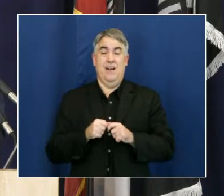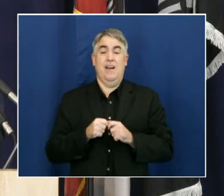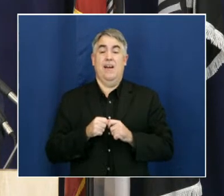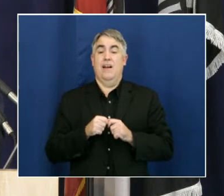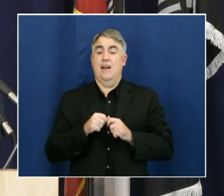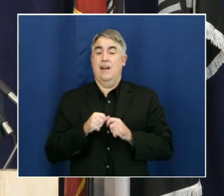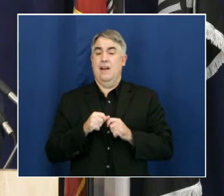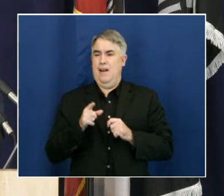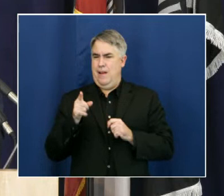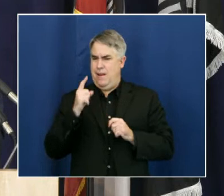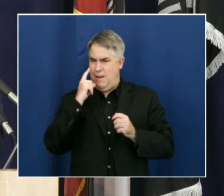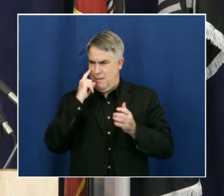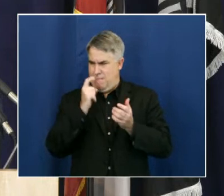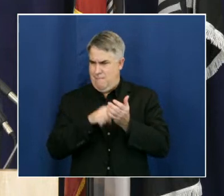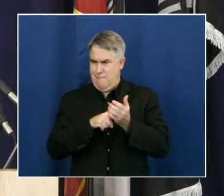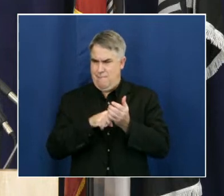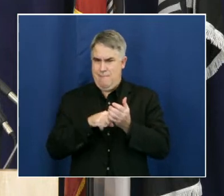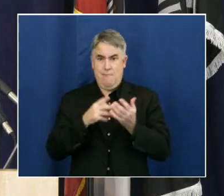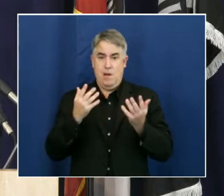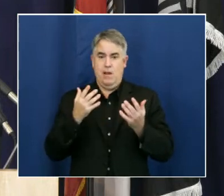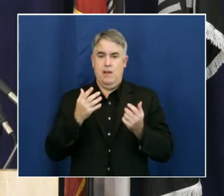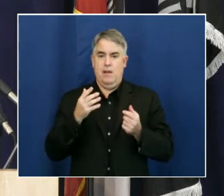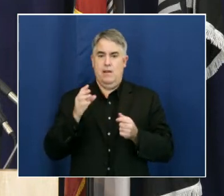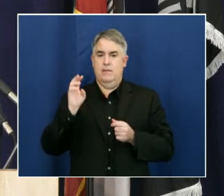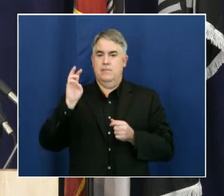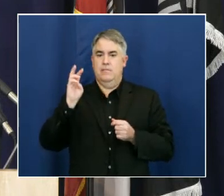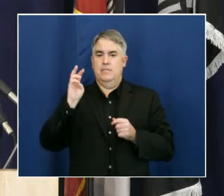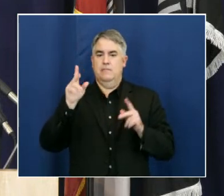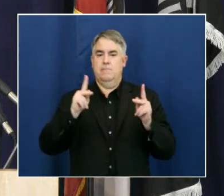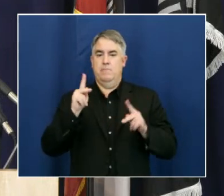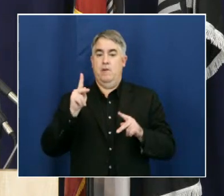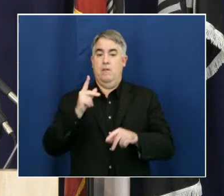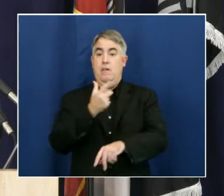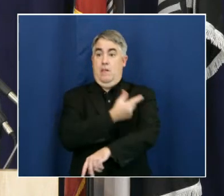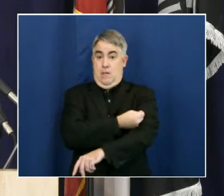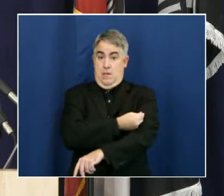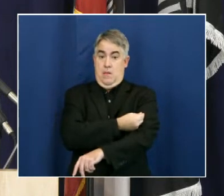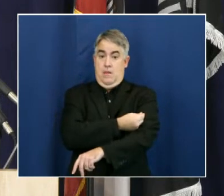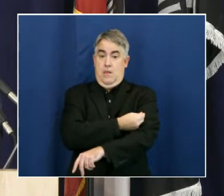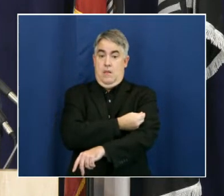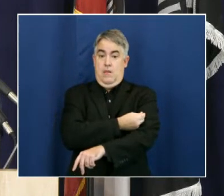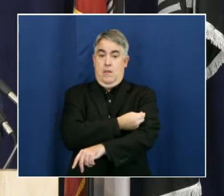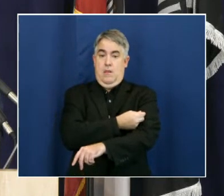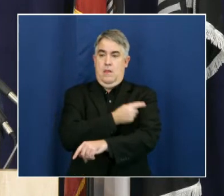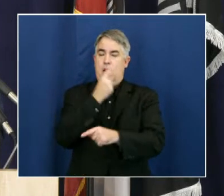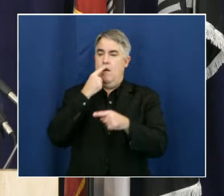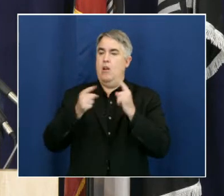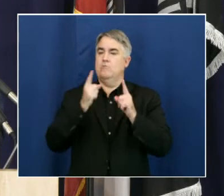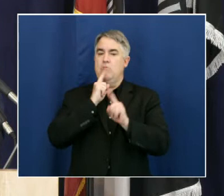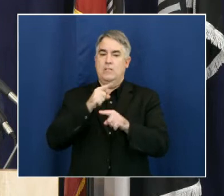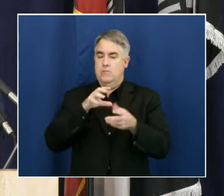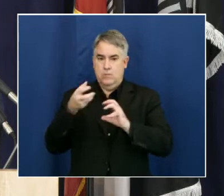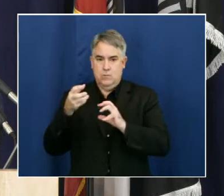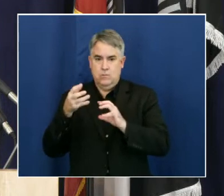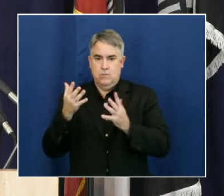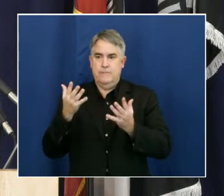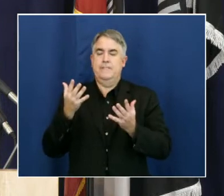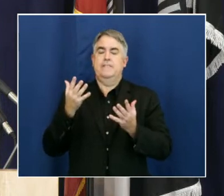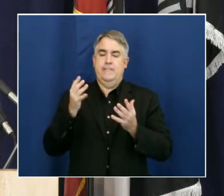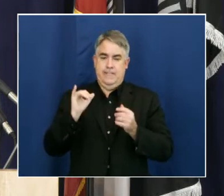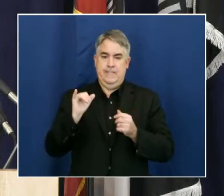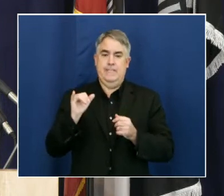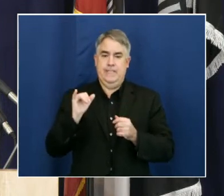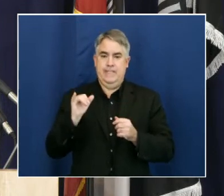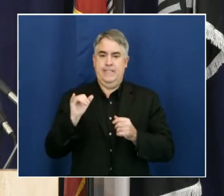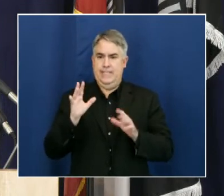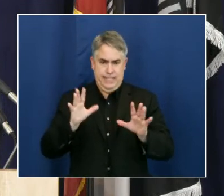of apparent allergic reactions in individuals who had received the vaccine, and that number clustered together